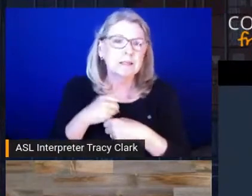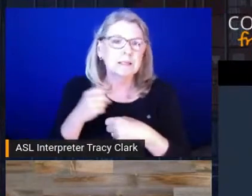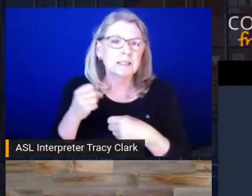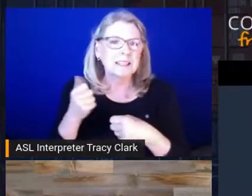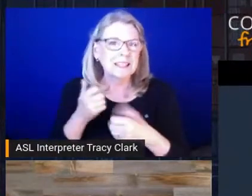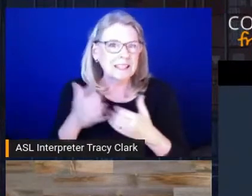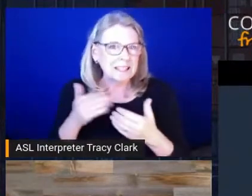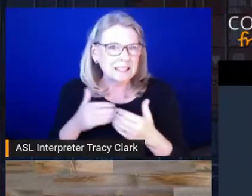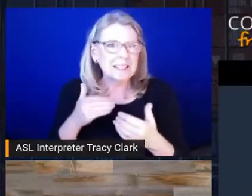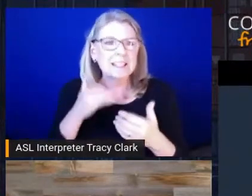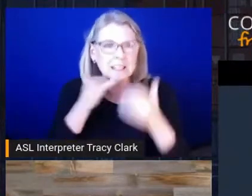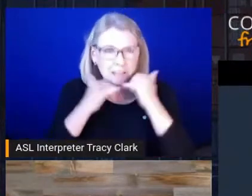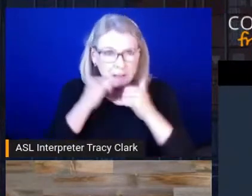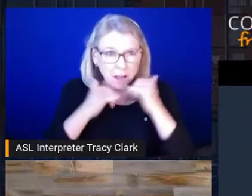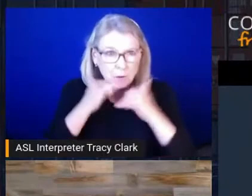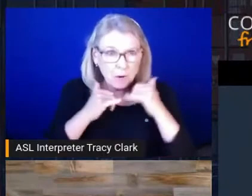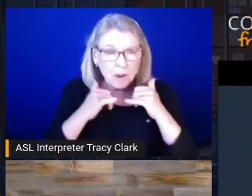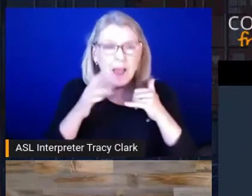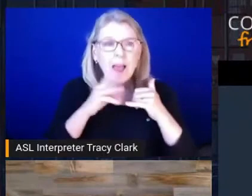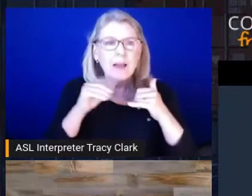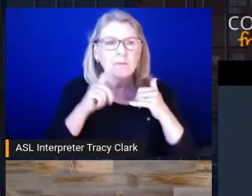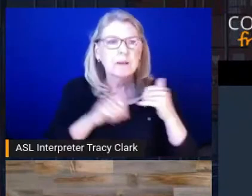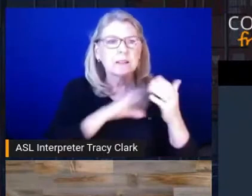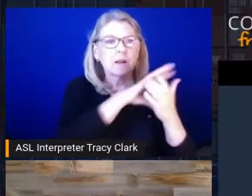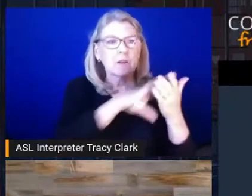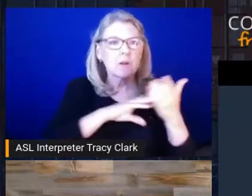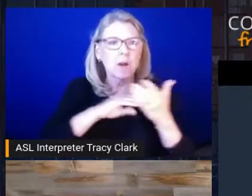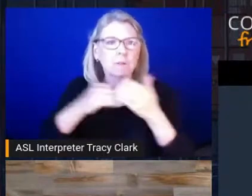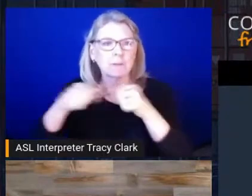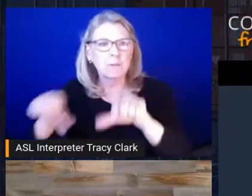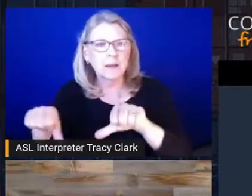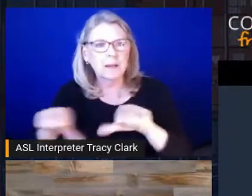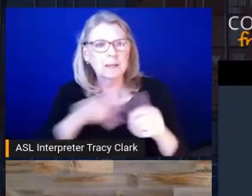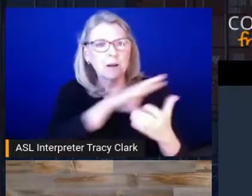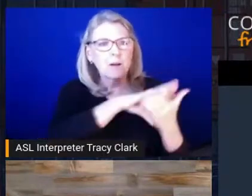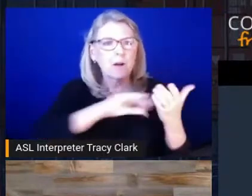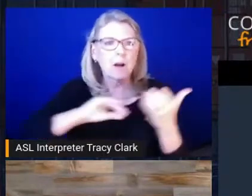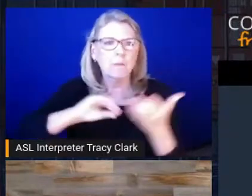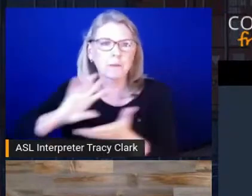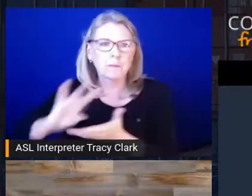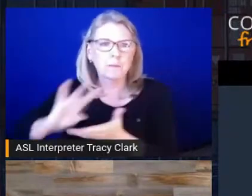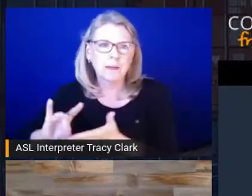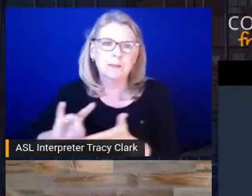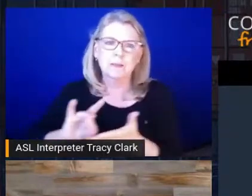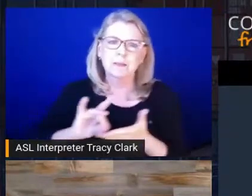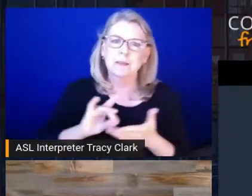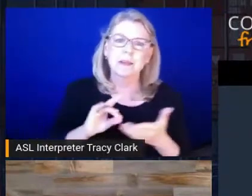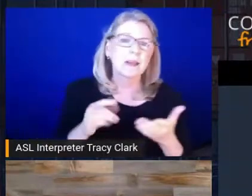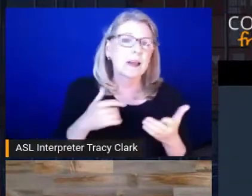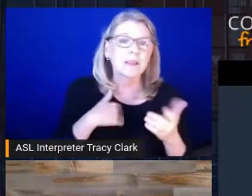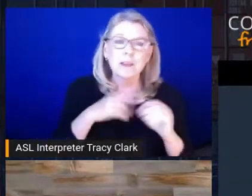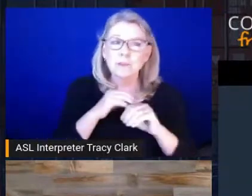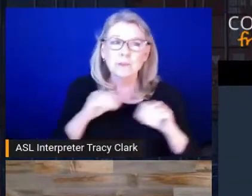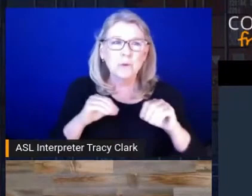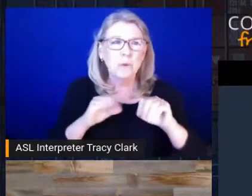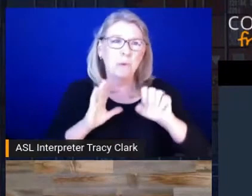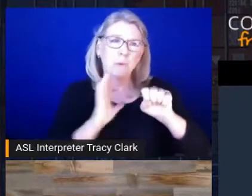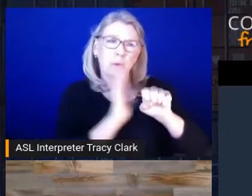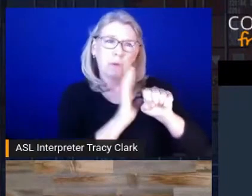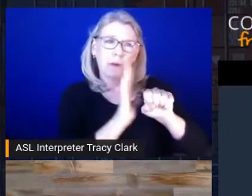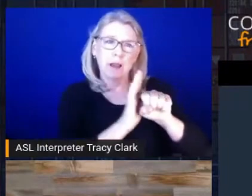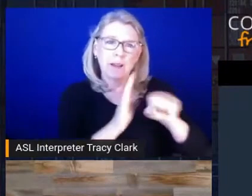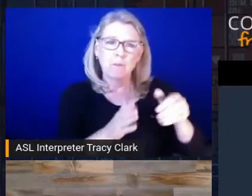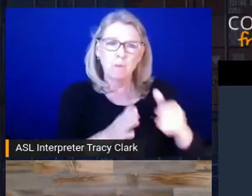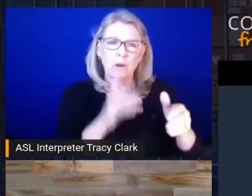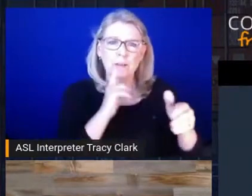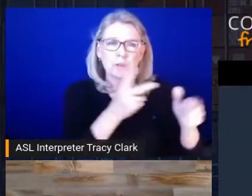difficult to change. YAML is also hard to customize since there is no native way to pass inputs to it, right? There's also no